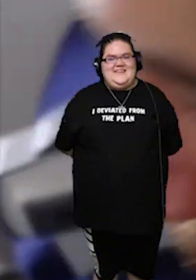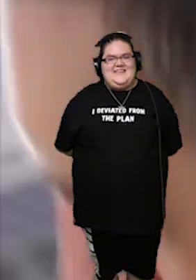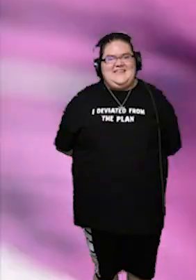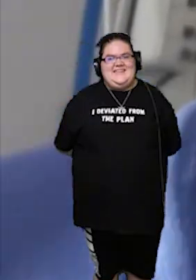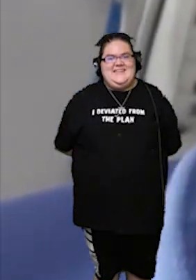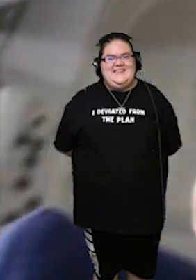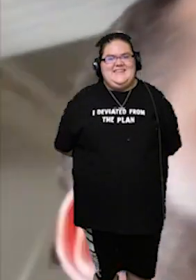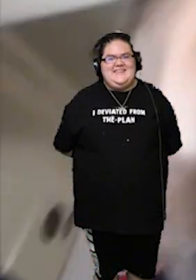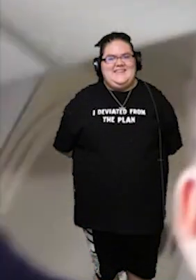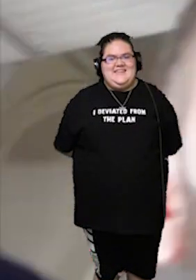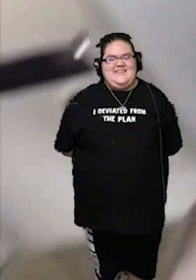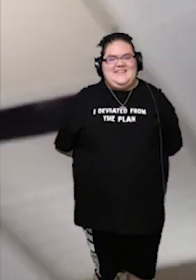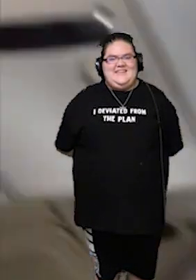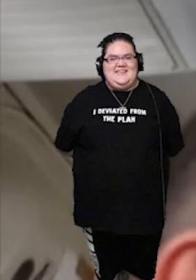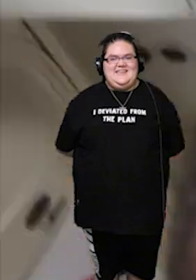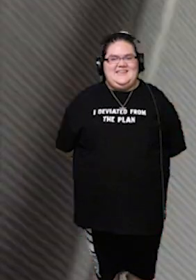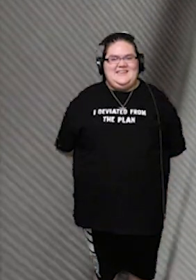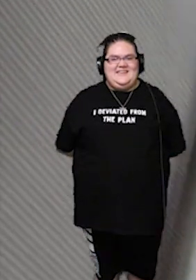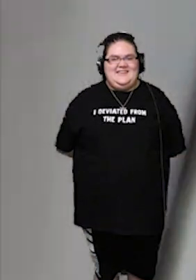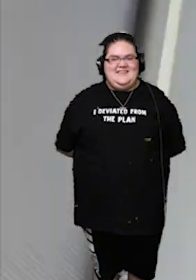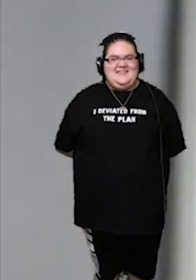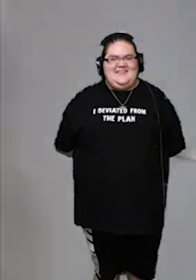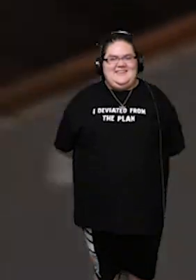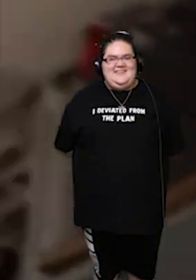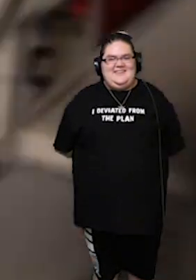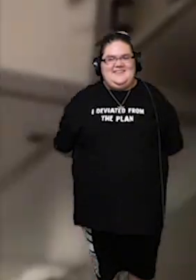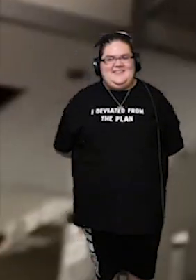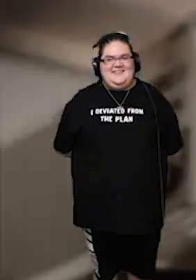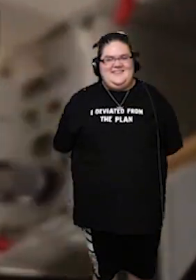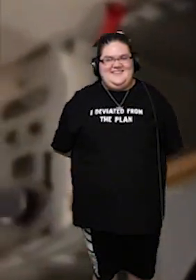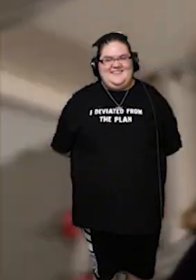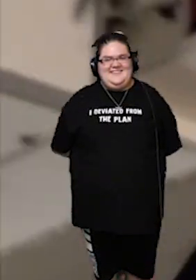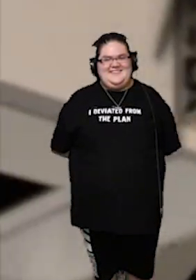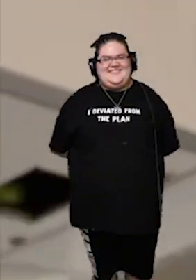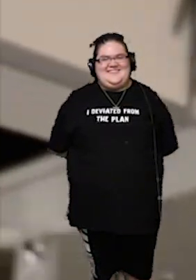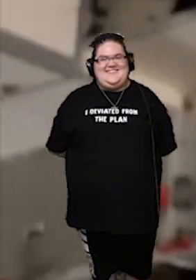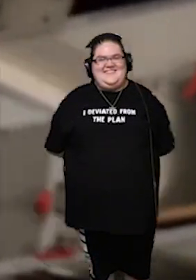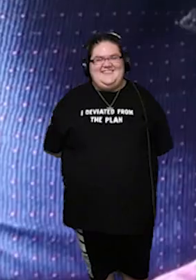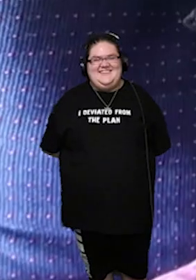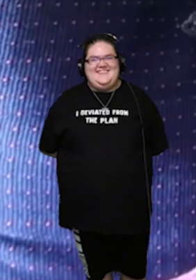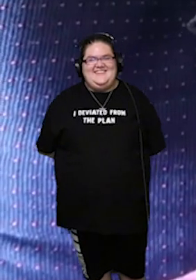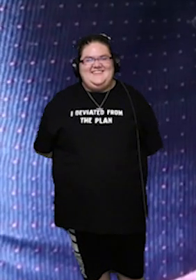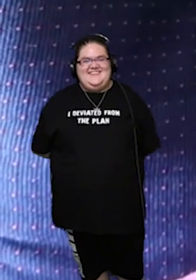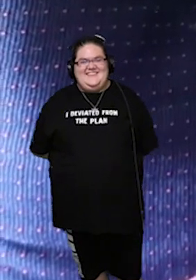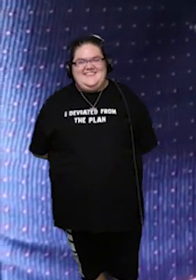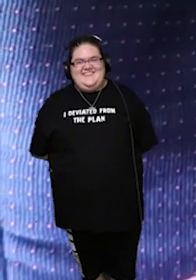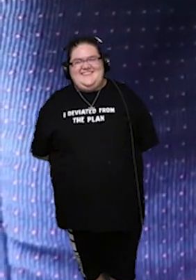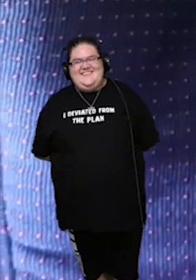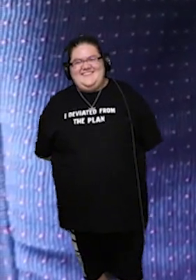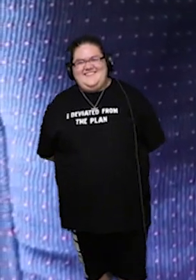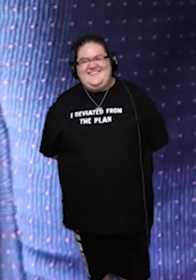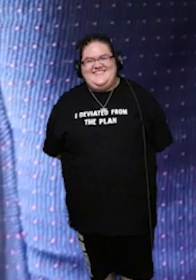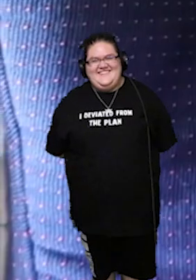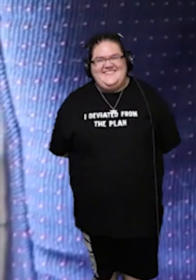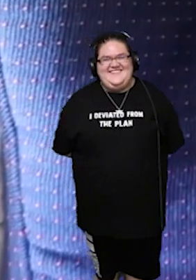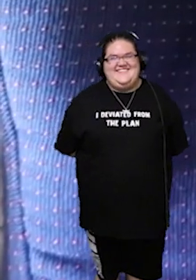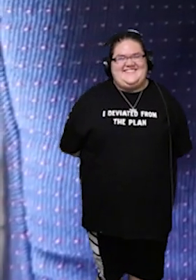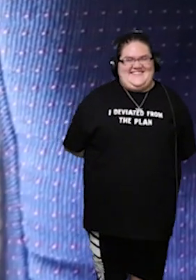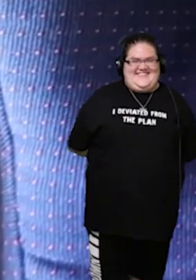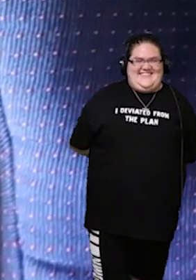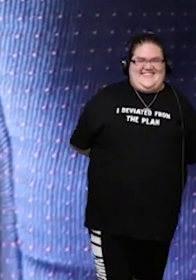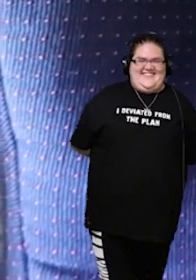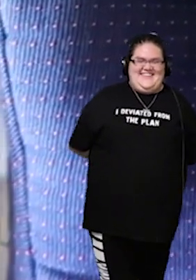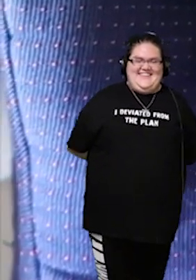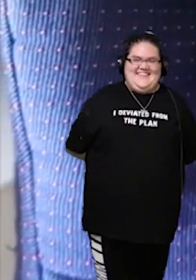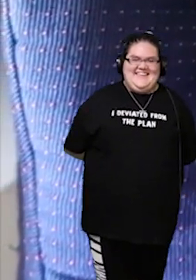from this? Sorry, sir. Wait, you need to serve me, though. No, no. What? Are you mad, Josh? JJ, you hear that? What, are you trying to make a black guy serve you? I